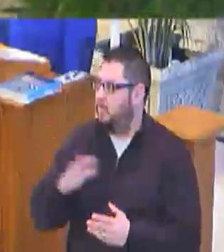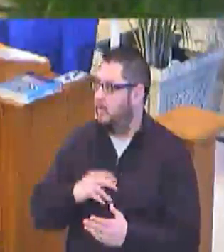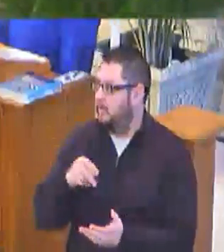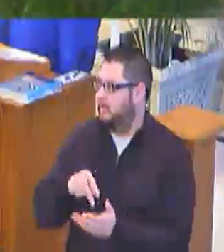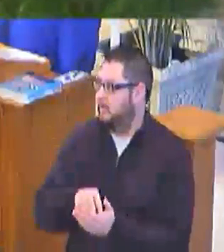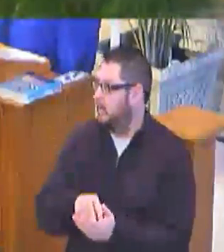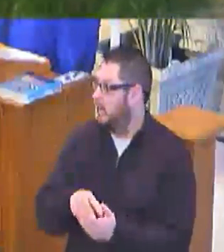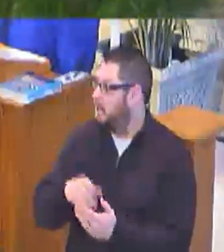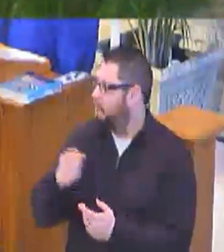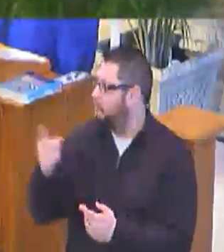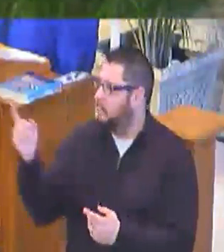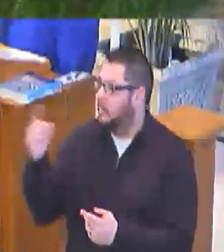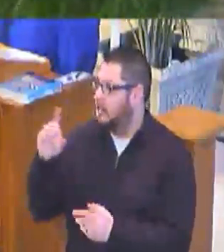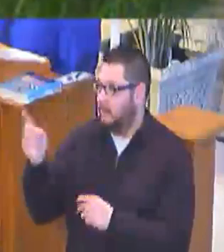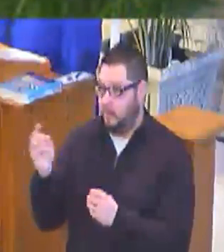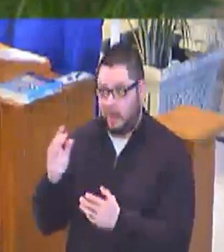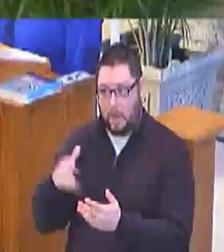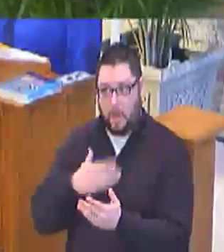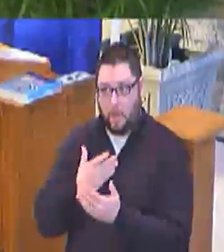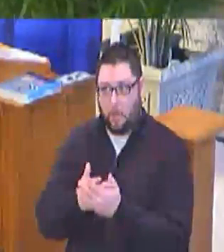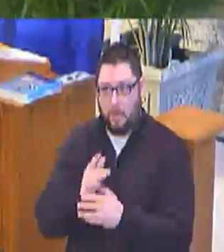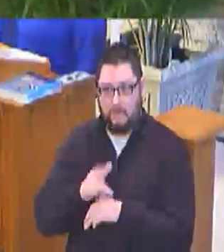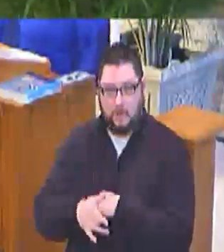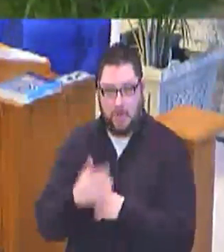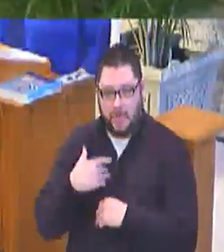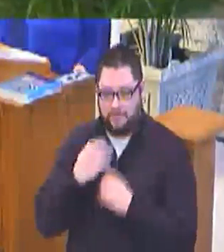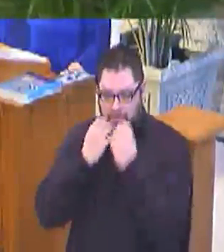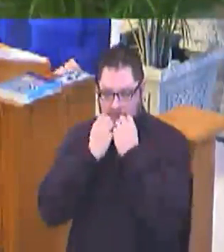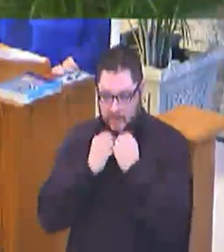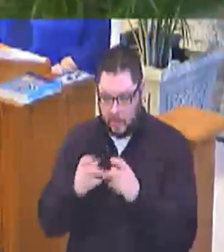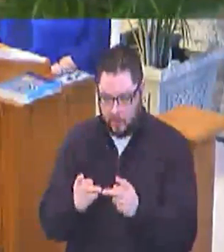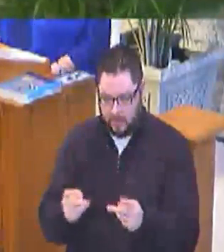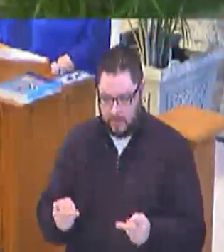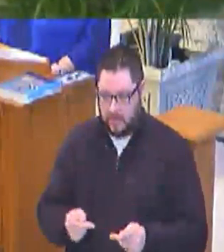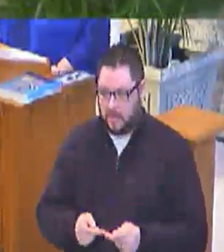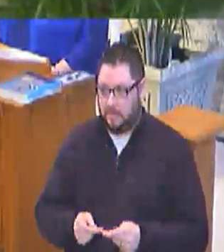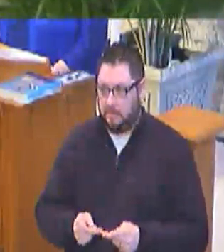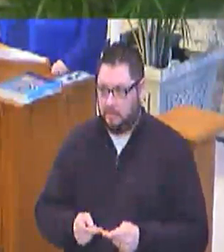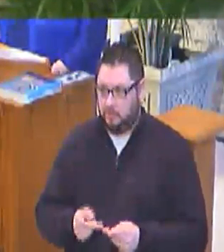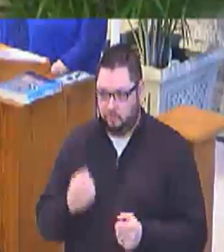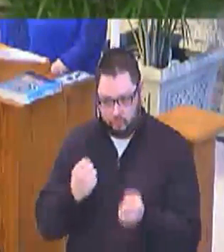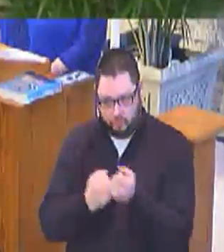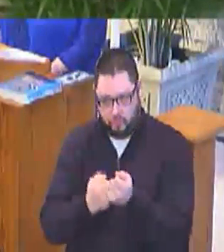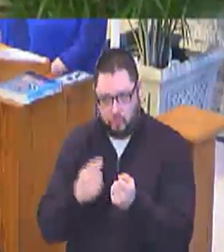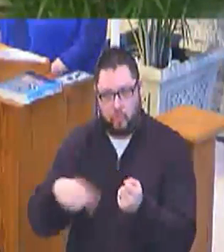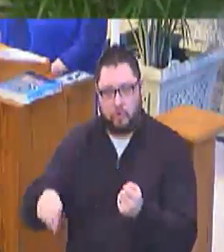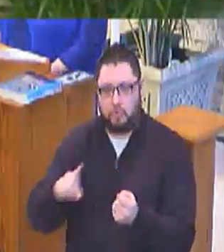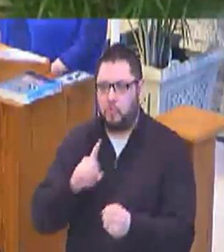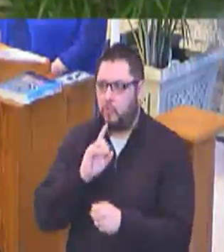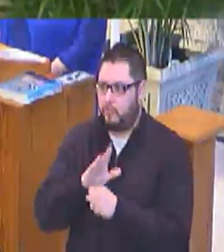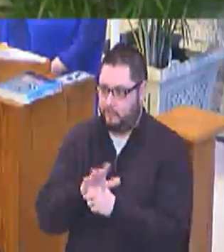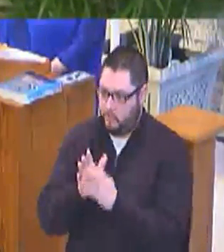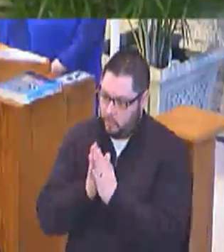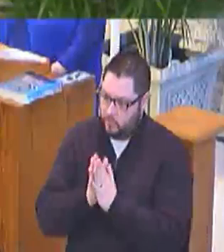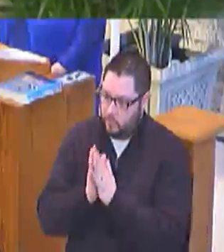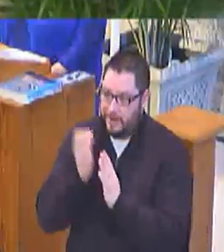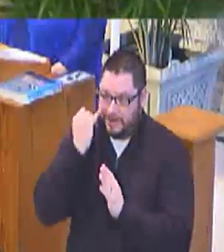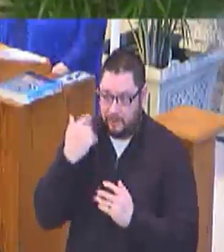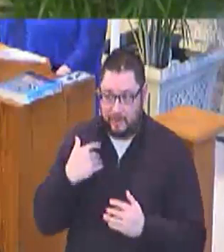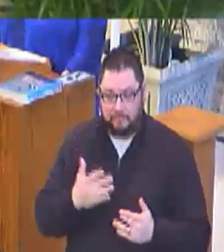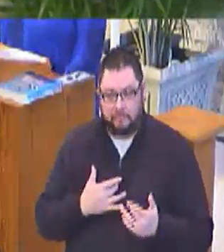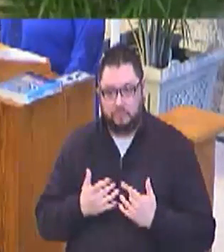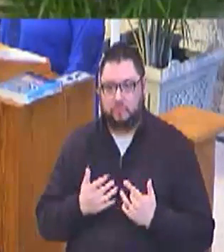These individuals arrived early to hold sacred space, to support you with affirmative prayer. If you